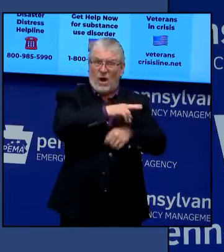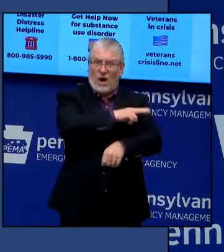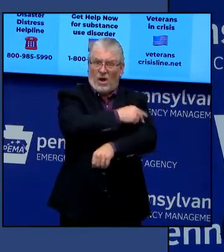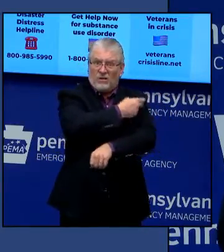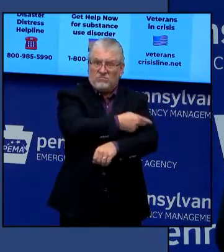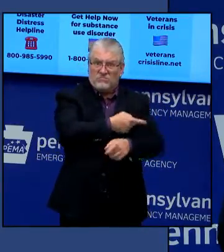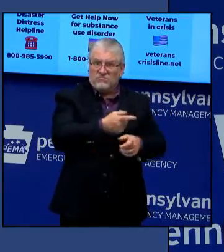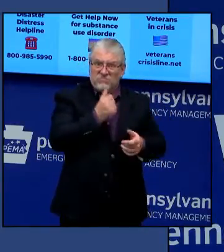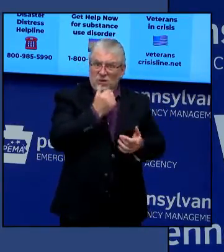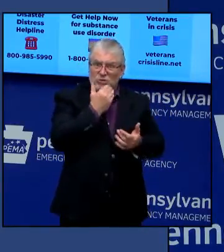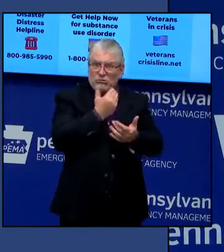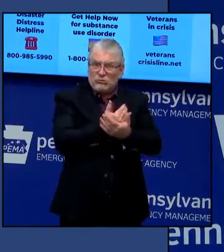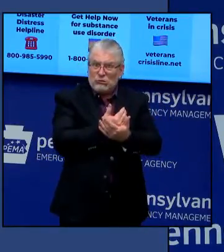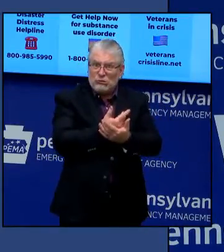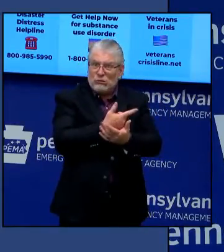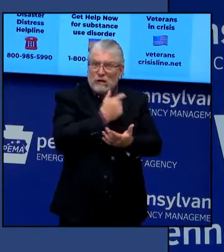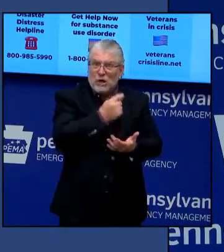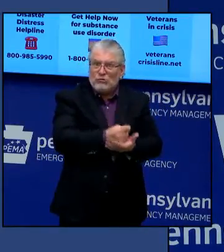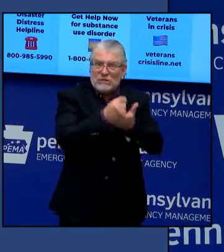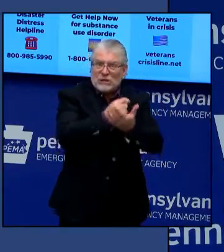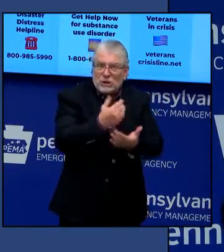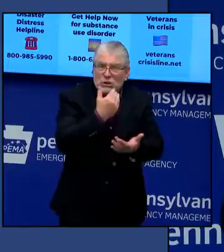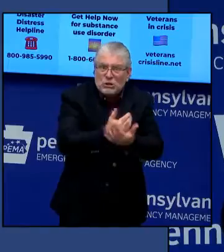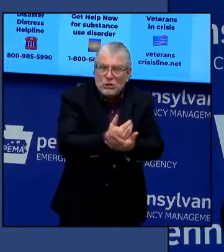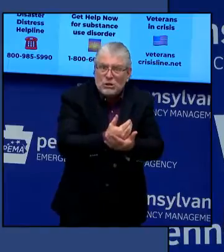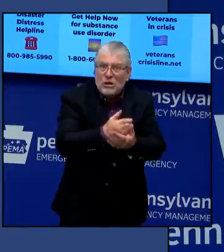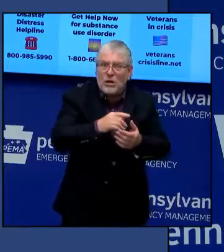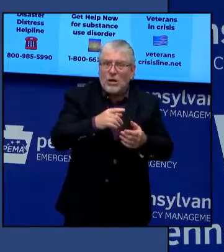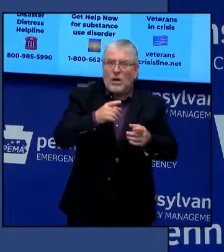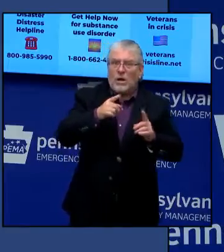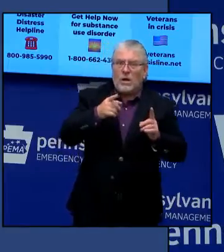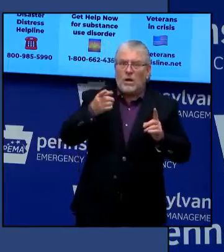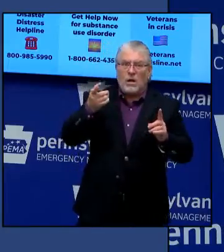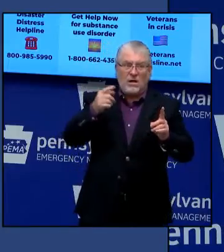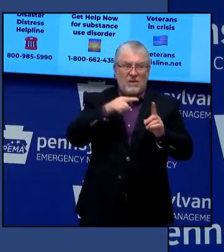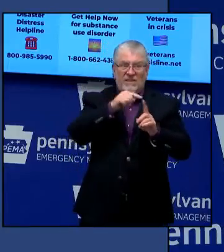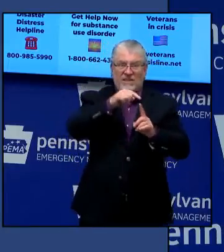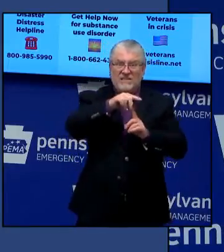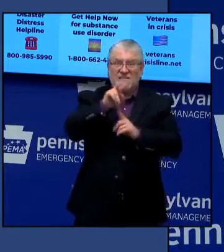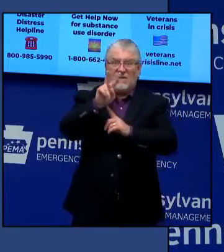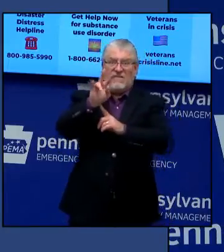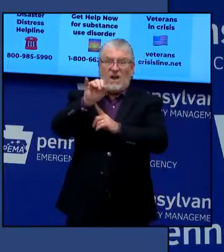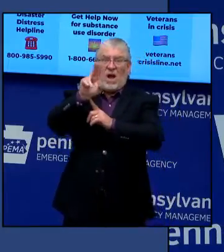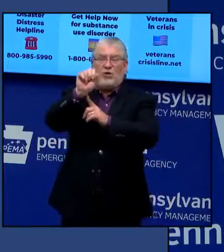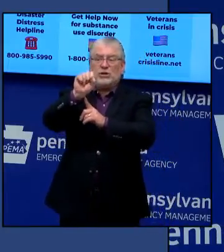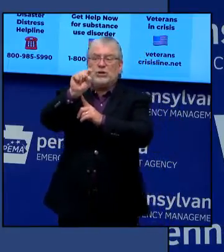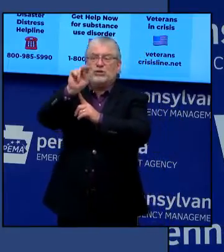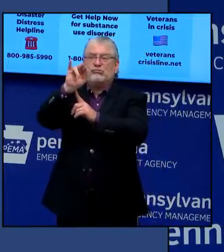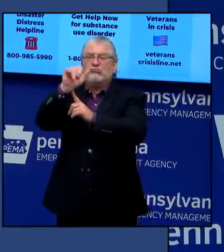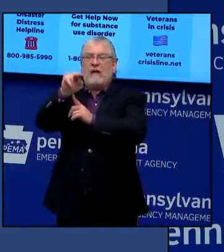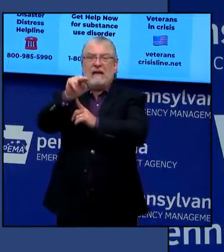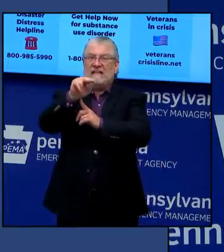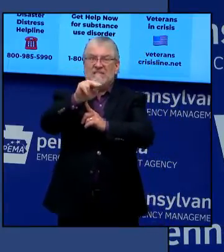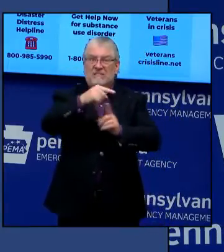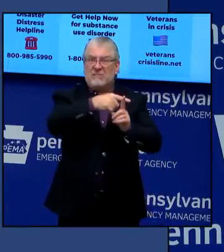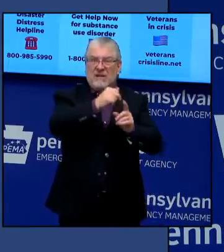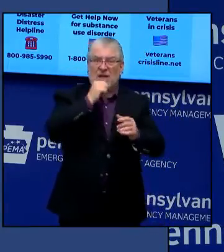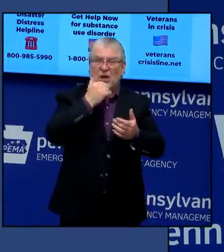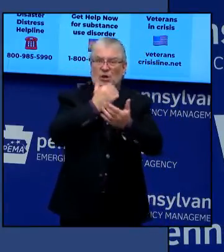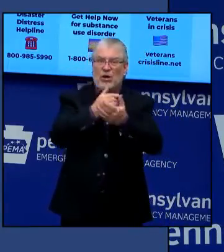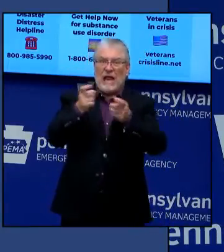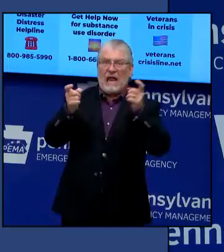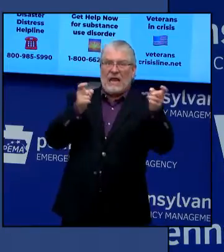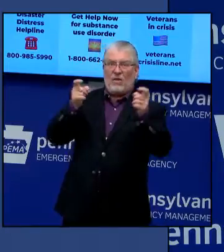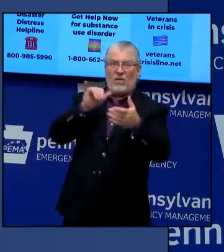I don't think it's a different strain of the virus in this locality, and I think that we need to do a deeper dive on that. I think we do need to look in terms